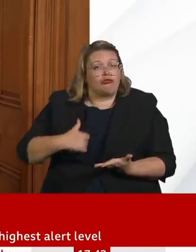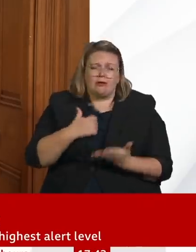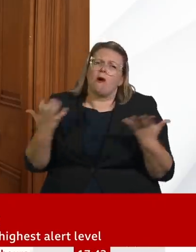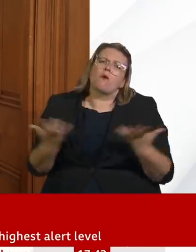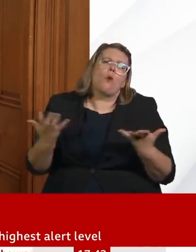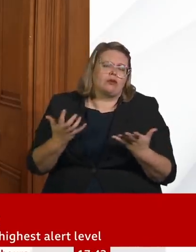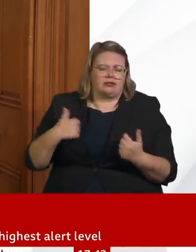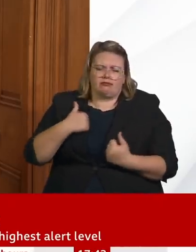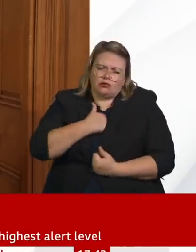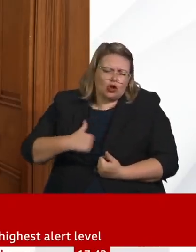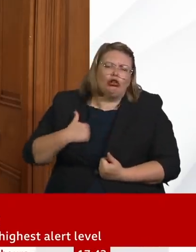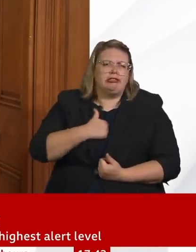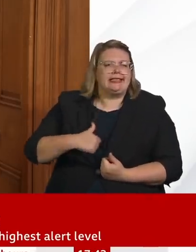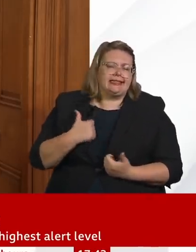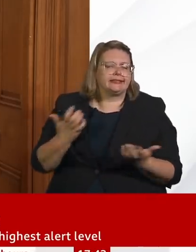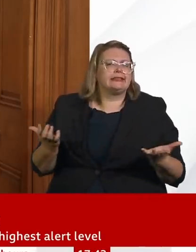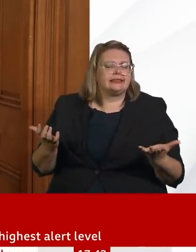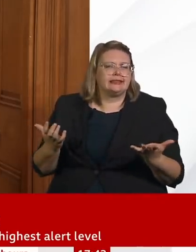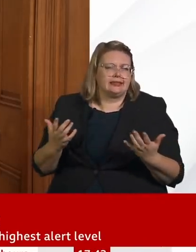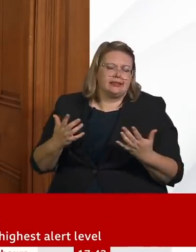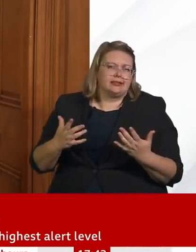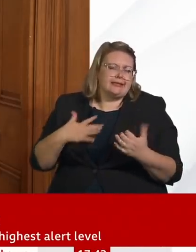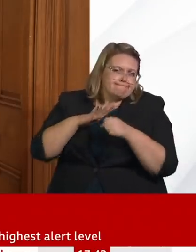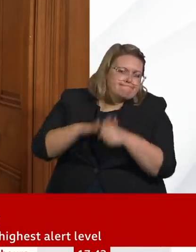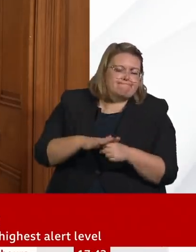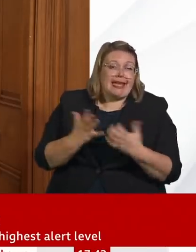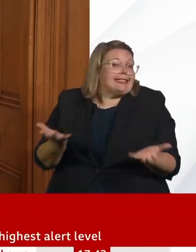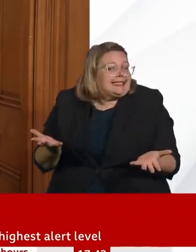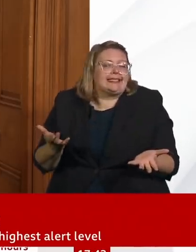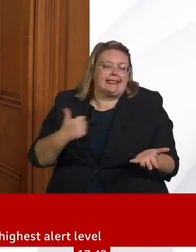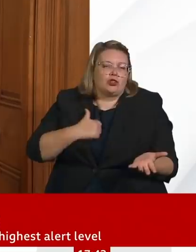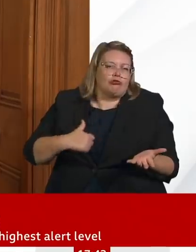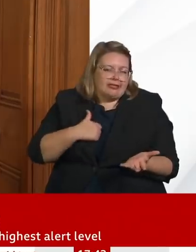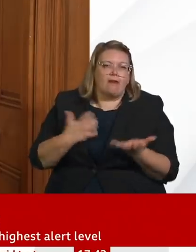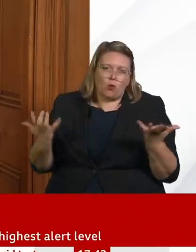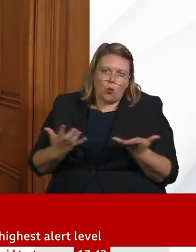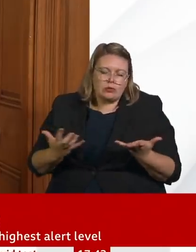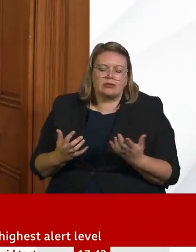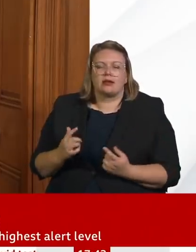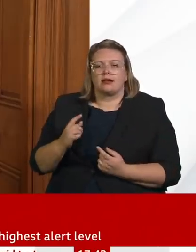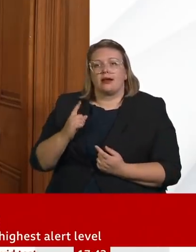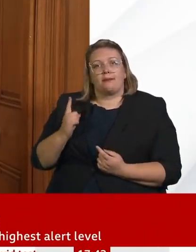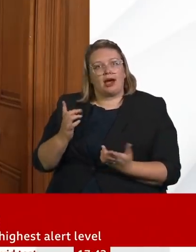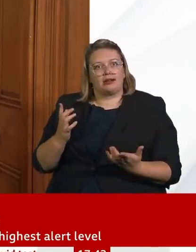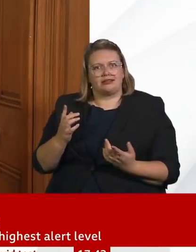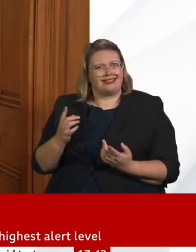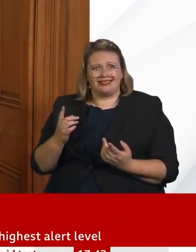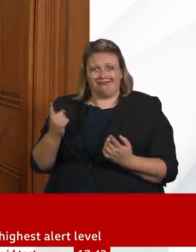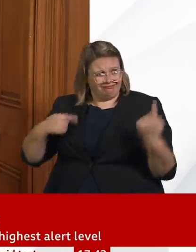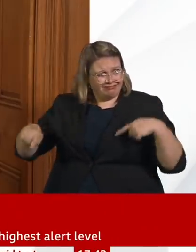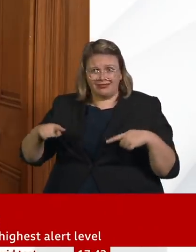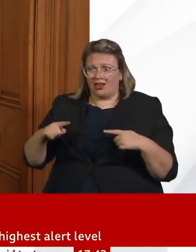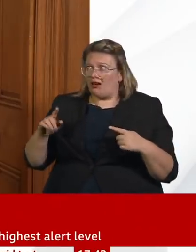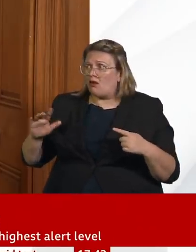I'm deeply sorry for what's been necessary, Jen. But nobody wants to enact